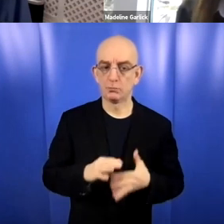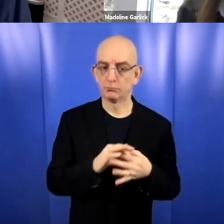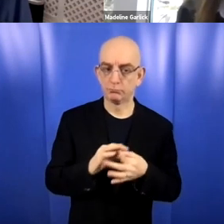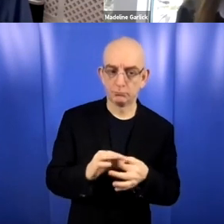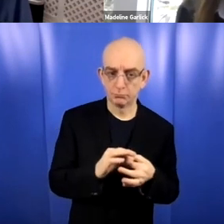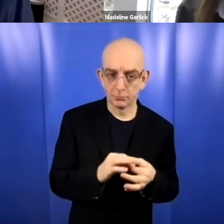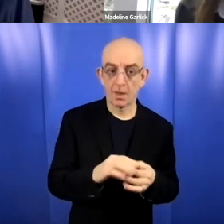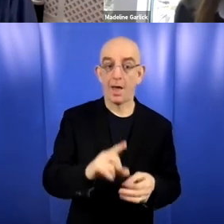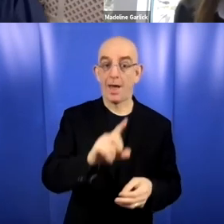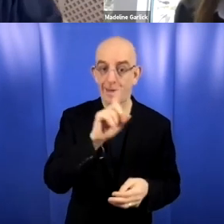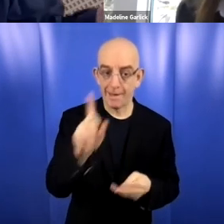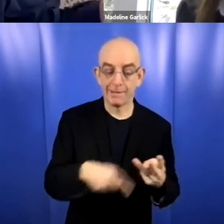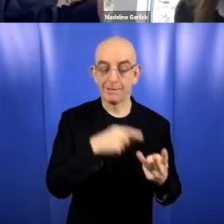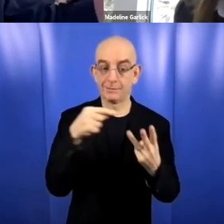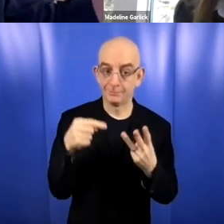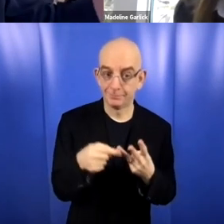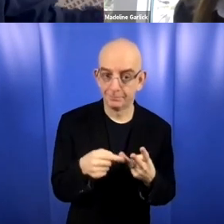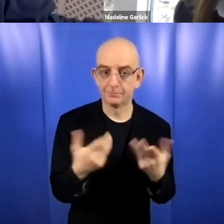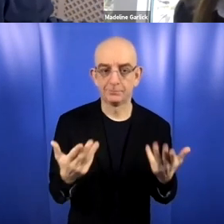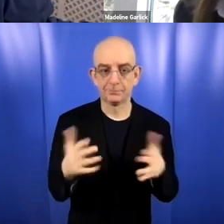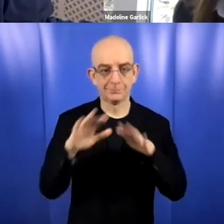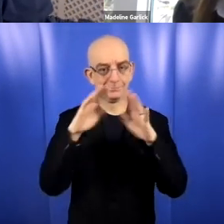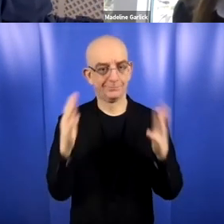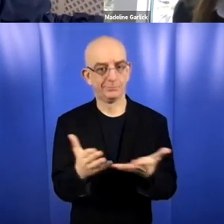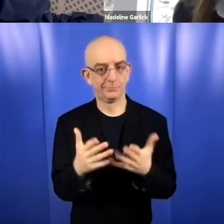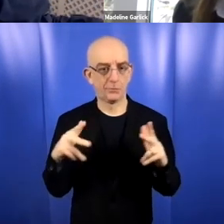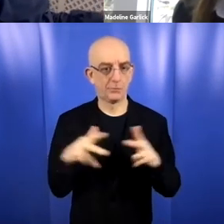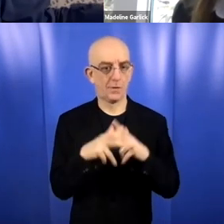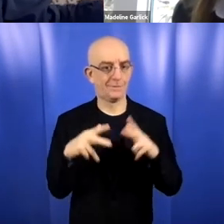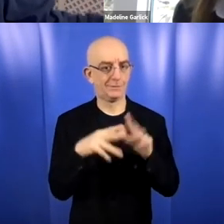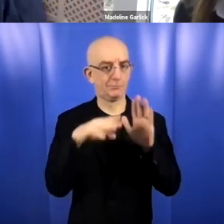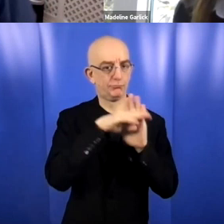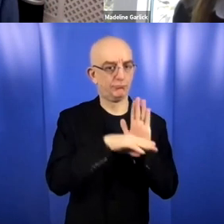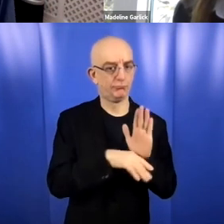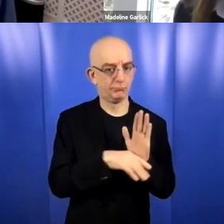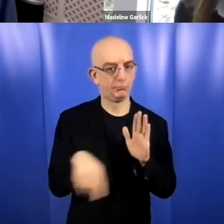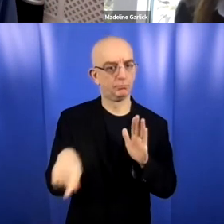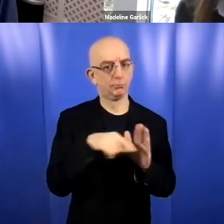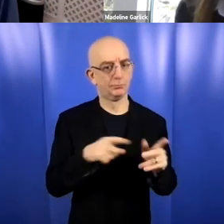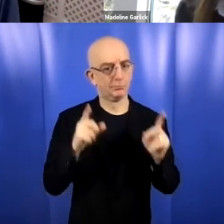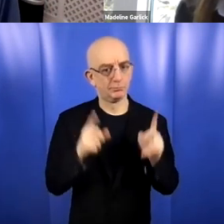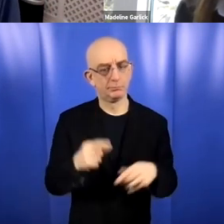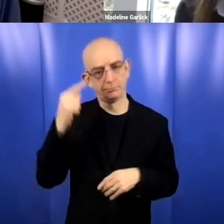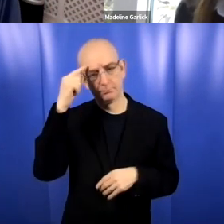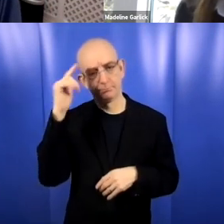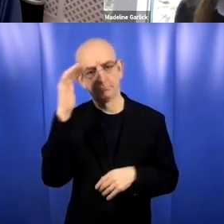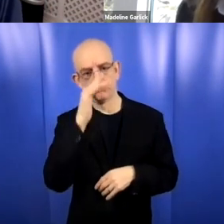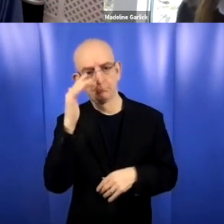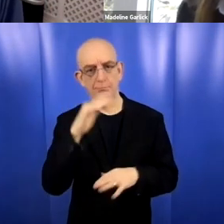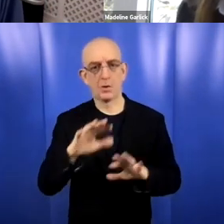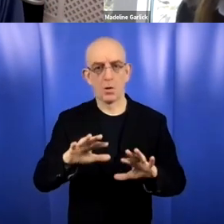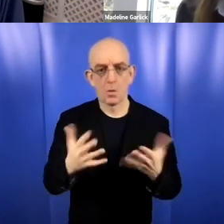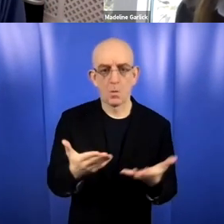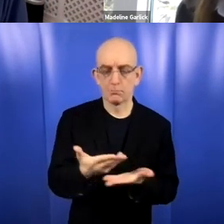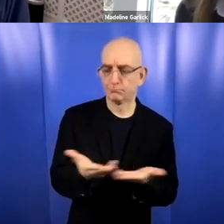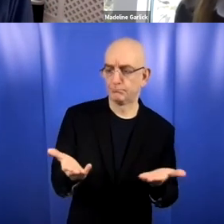solutions, because protracted displacement, if we can prevent it, fantastic. If we can't prevent